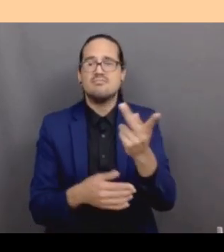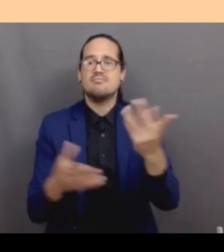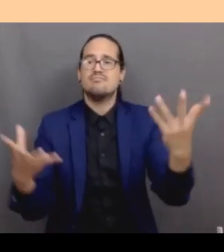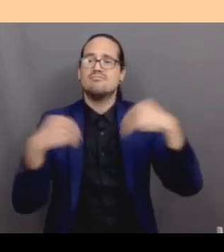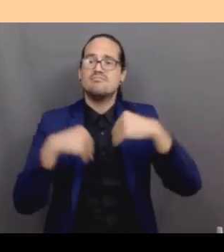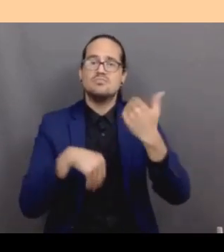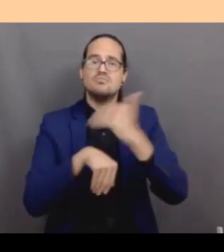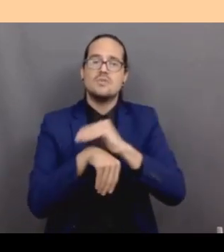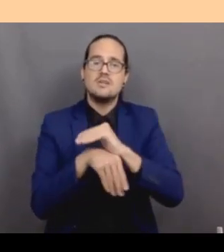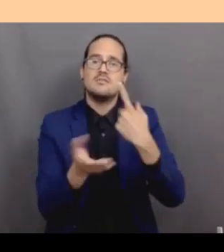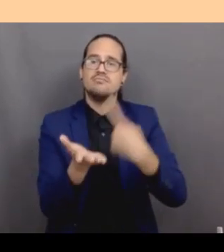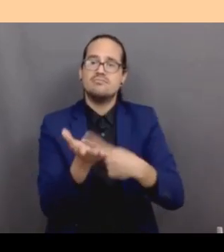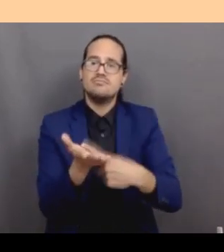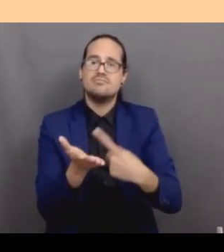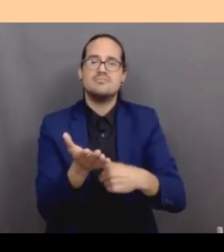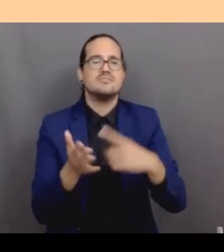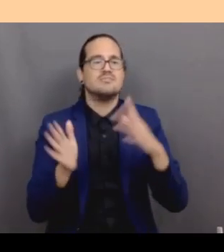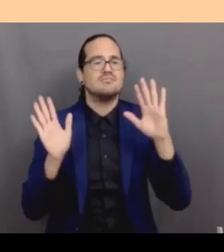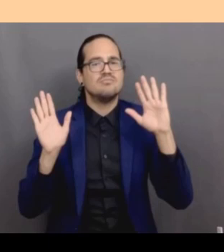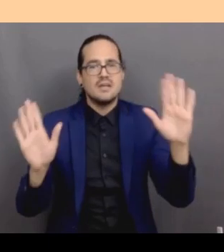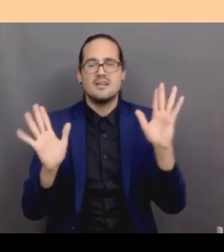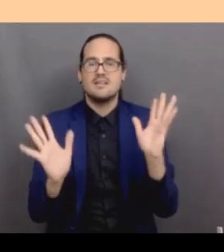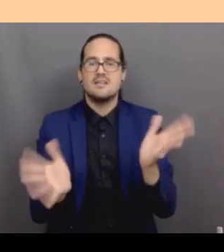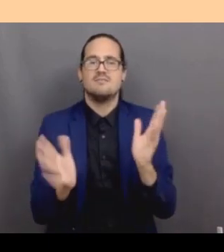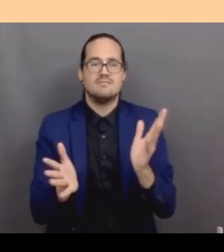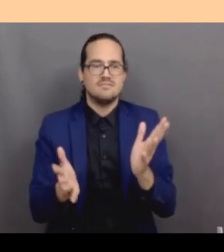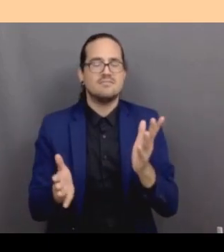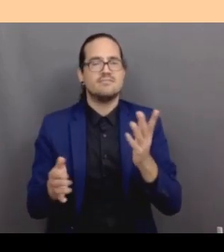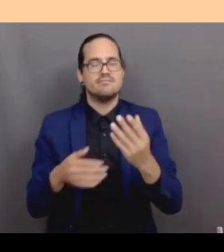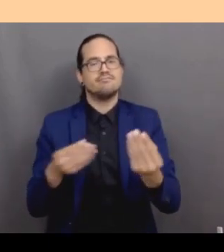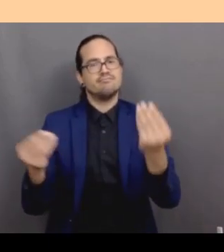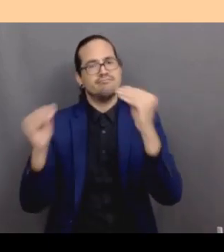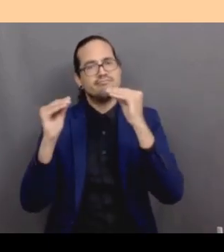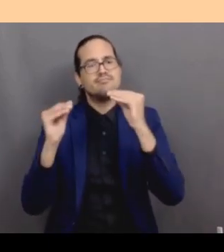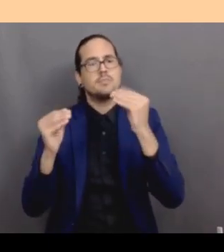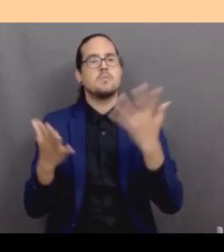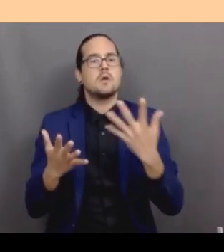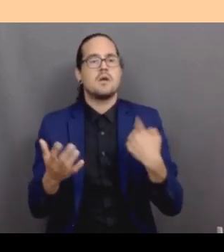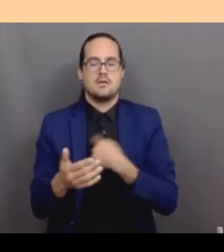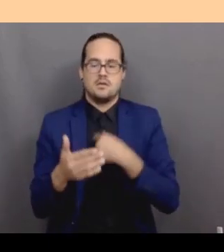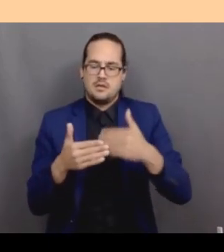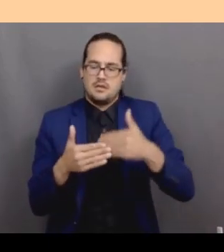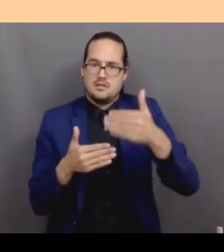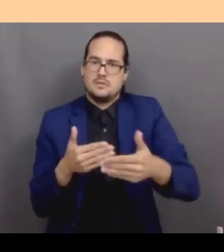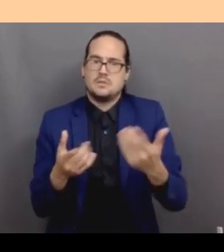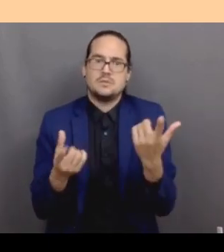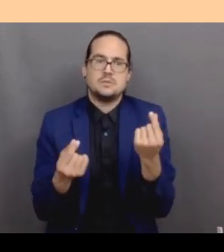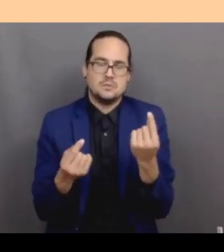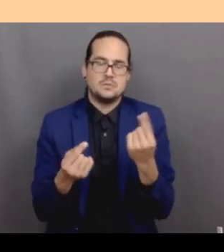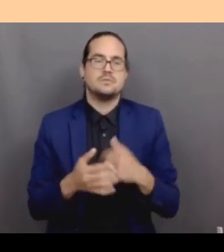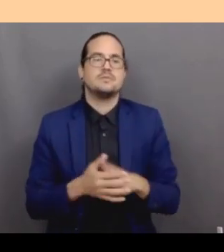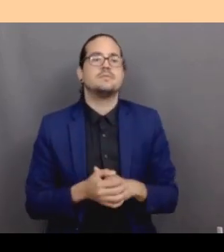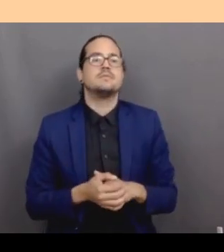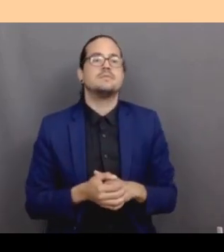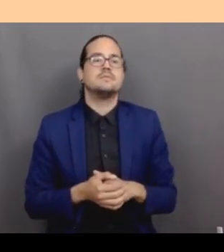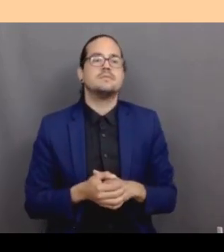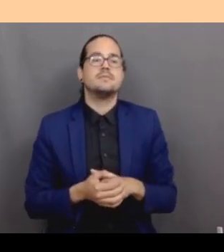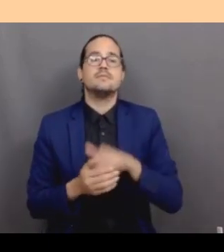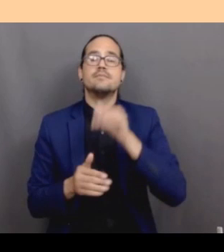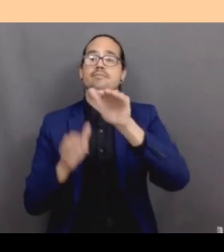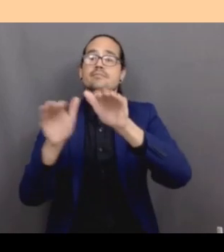are supporting our neighbors here in Marin County. I do want to remind everyone, if you have any questions